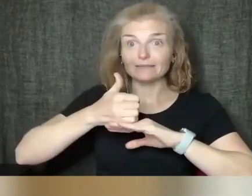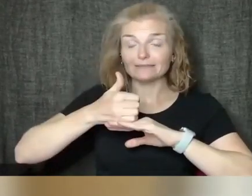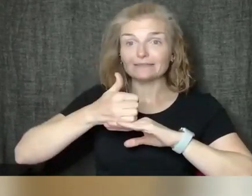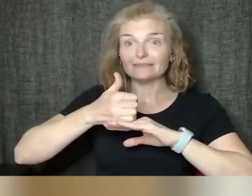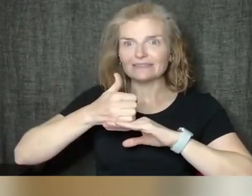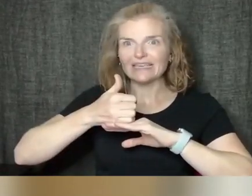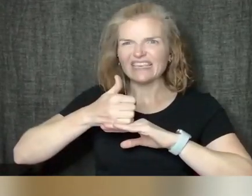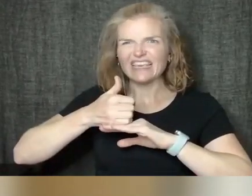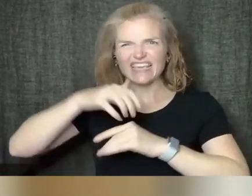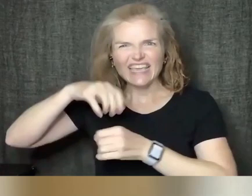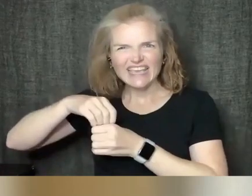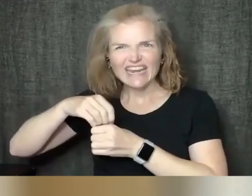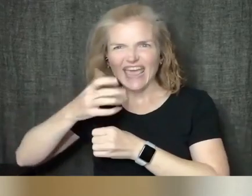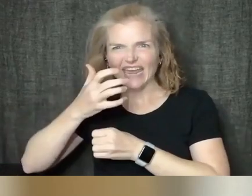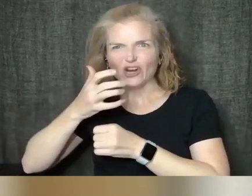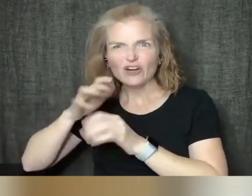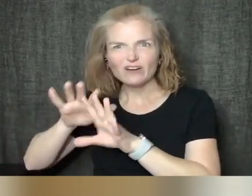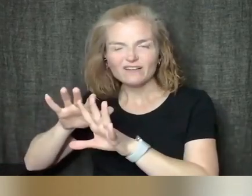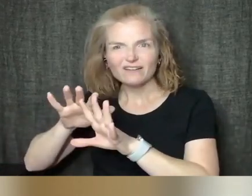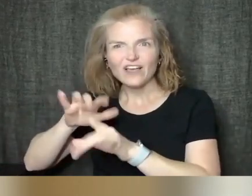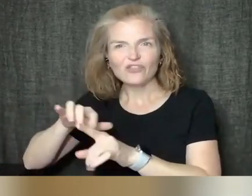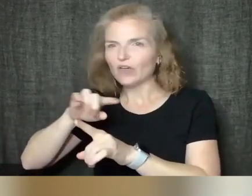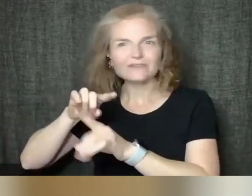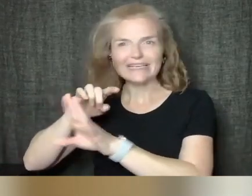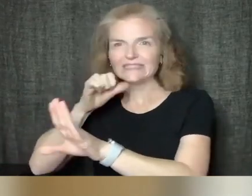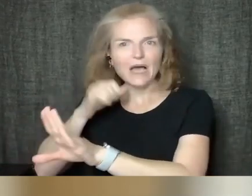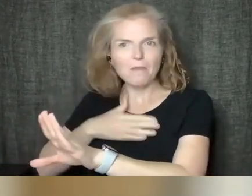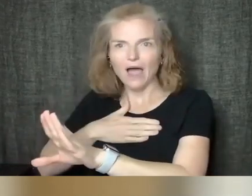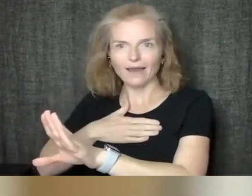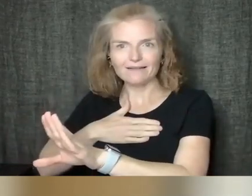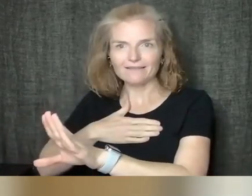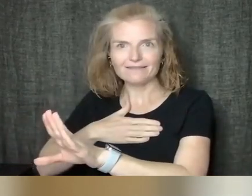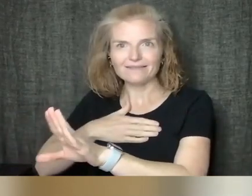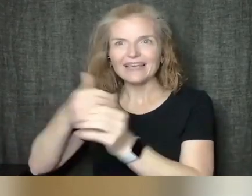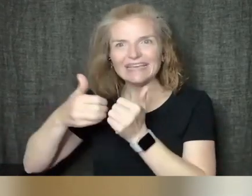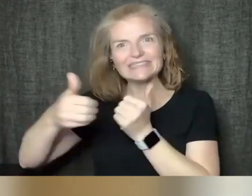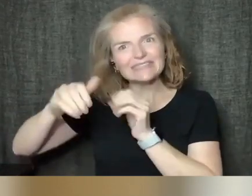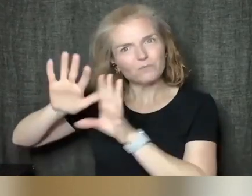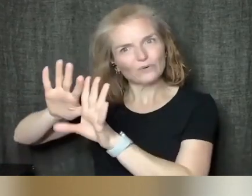of anger are not mine. They're mental factors. They're feelings.